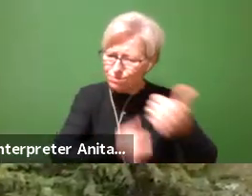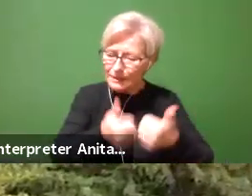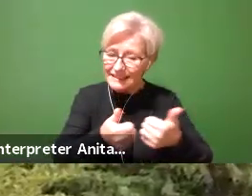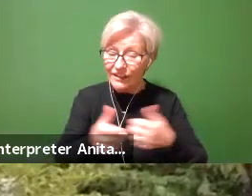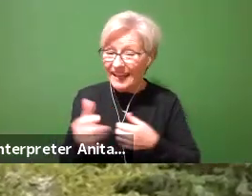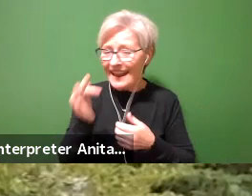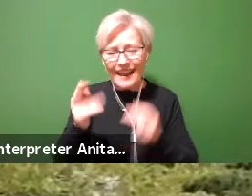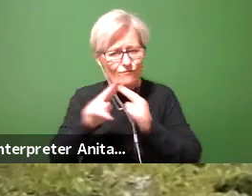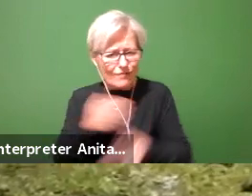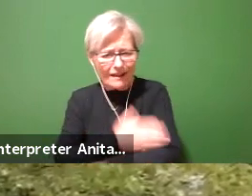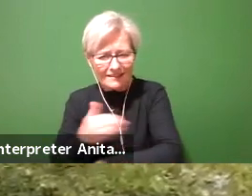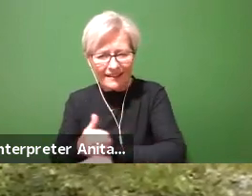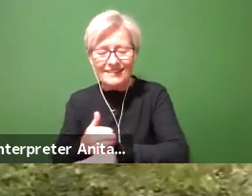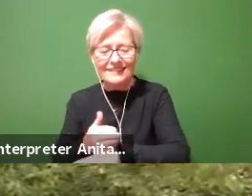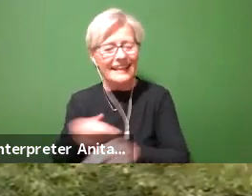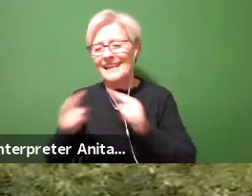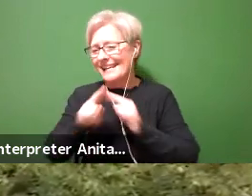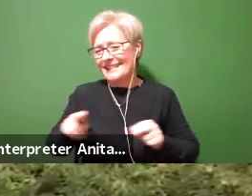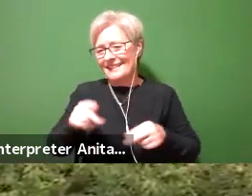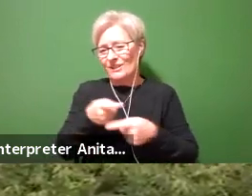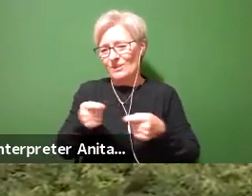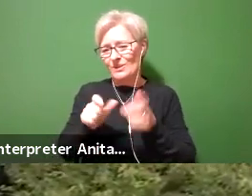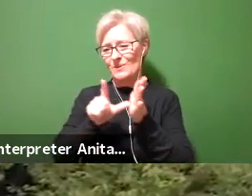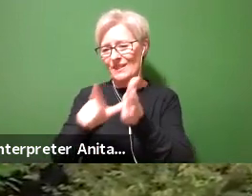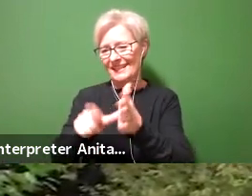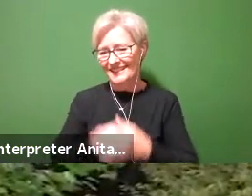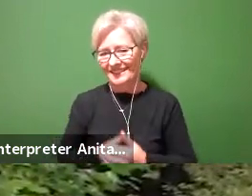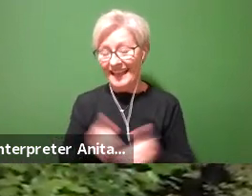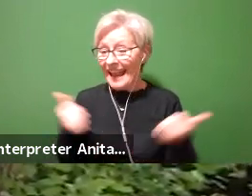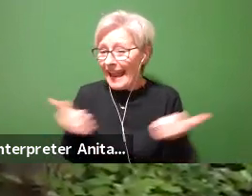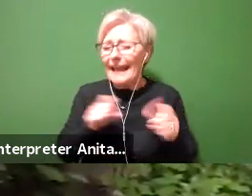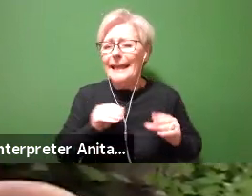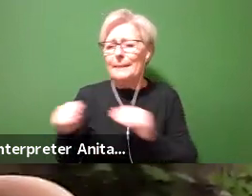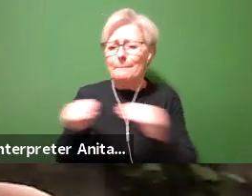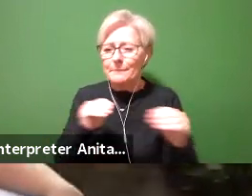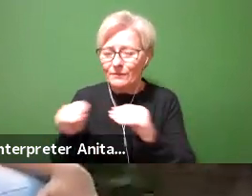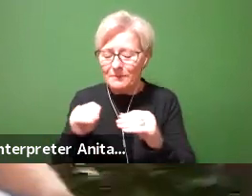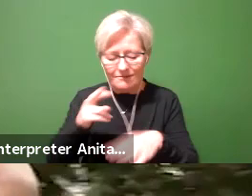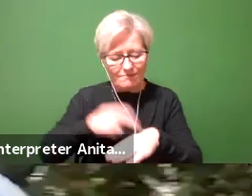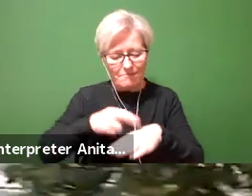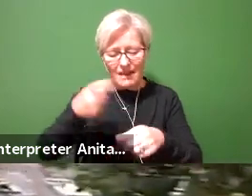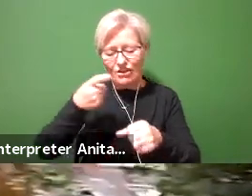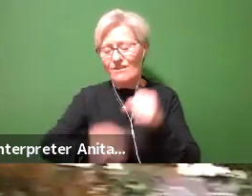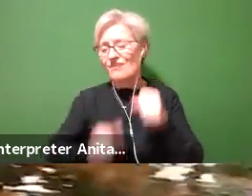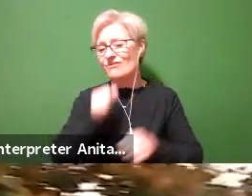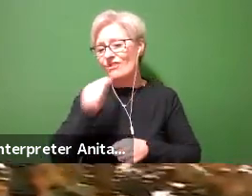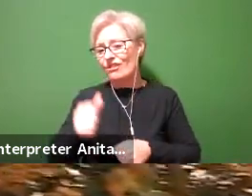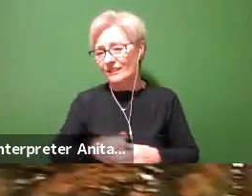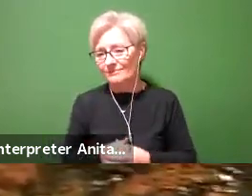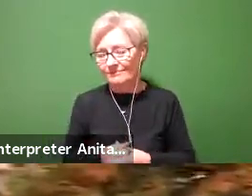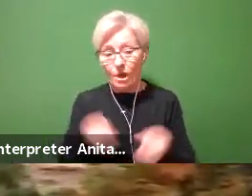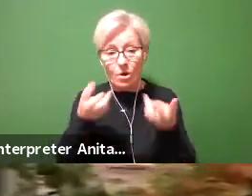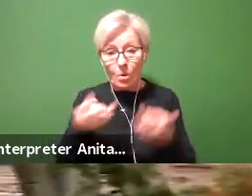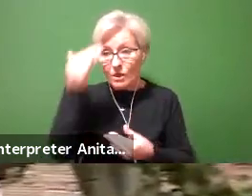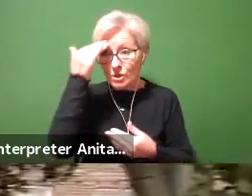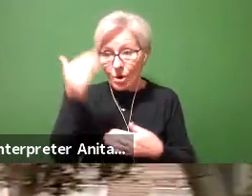to start becoming more physically active. Any movement is better than no movement. Want to know where to start? We